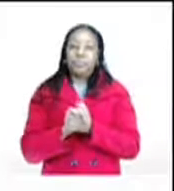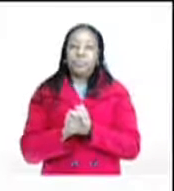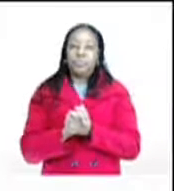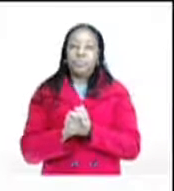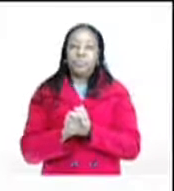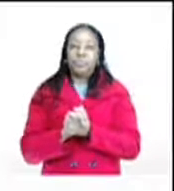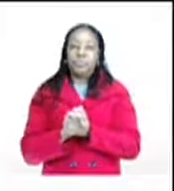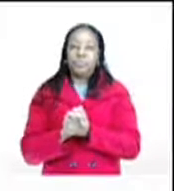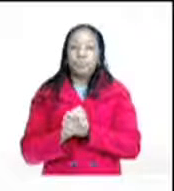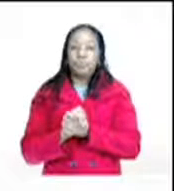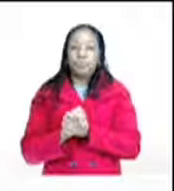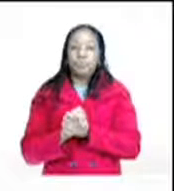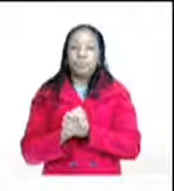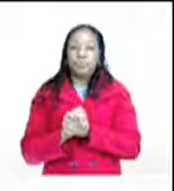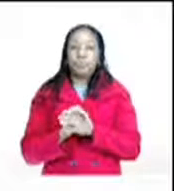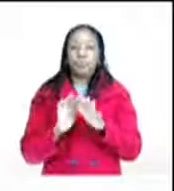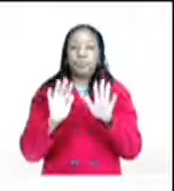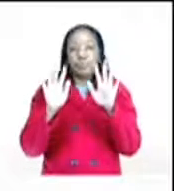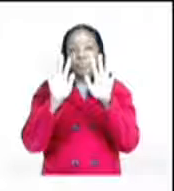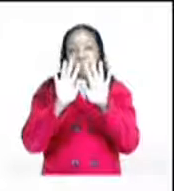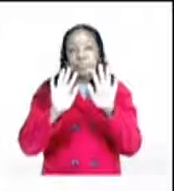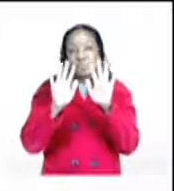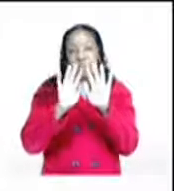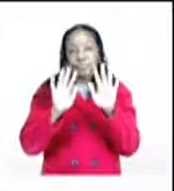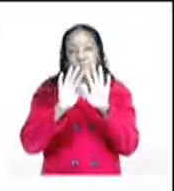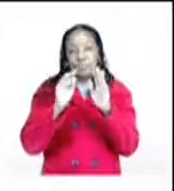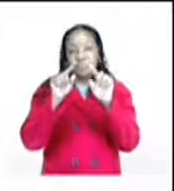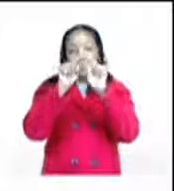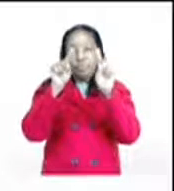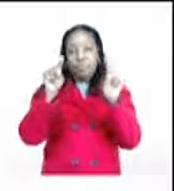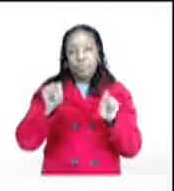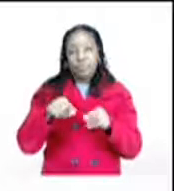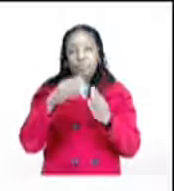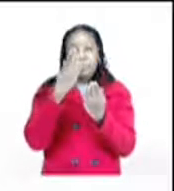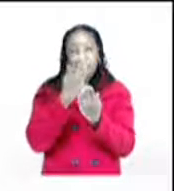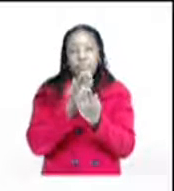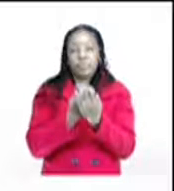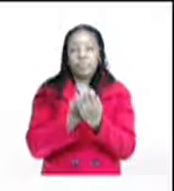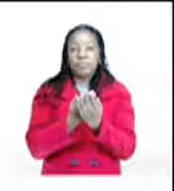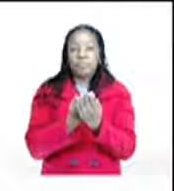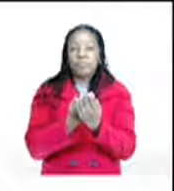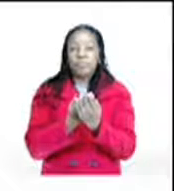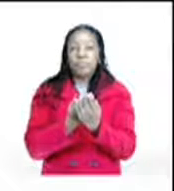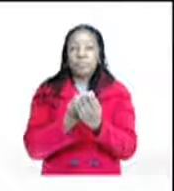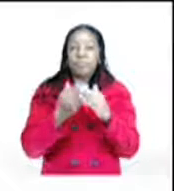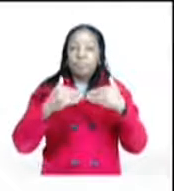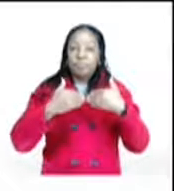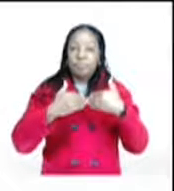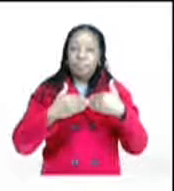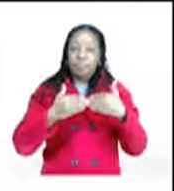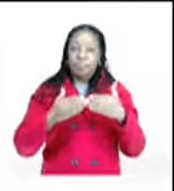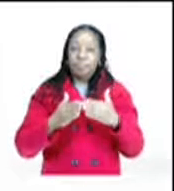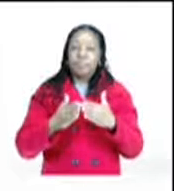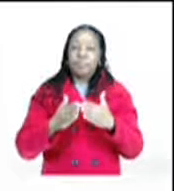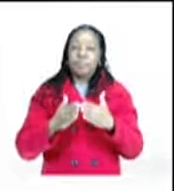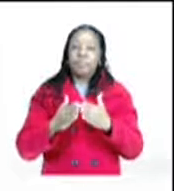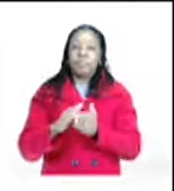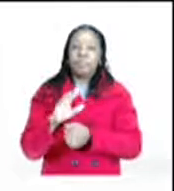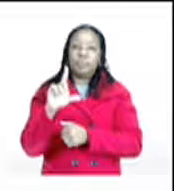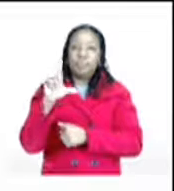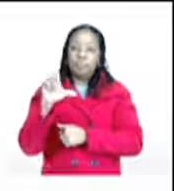reads, color the pictures that start with letter L or